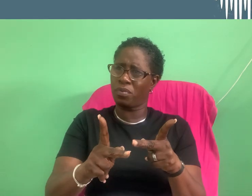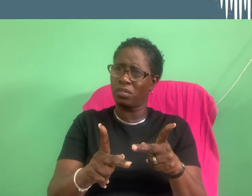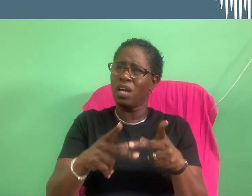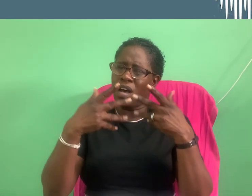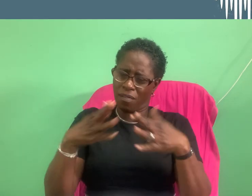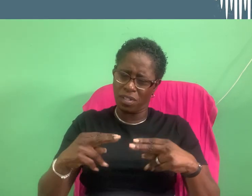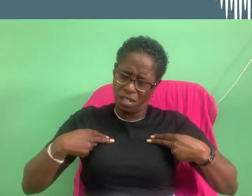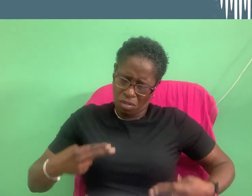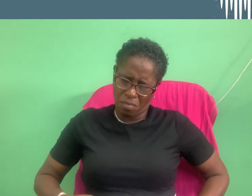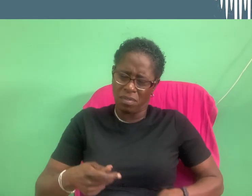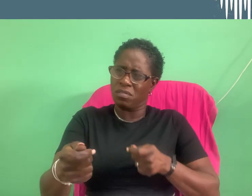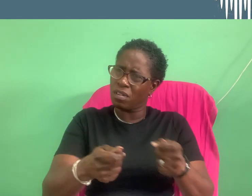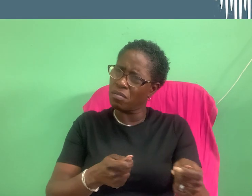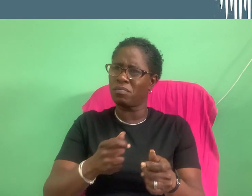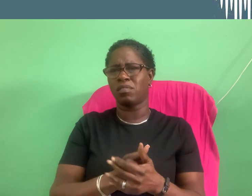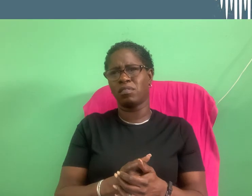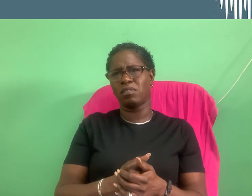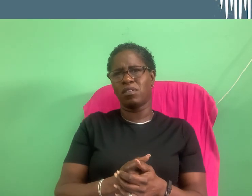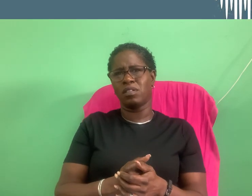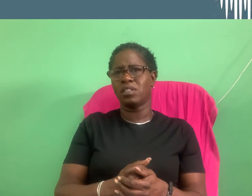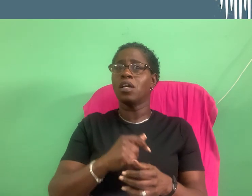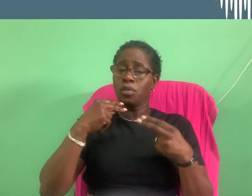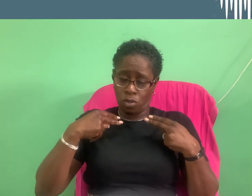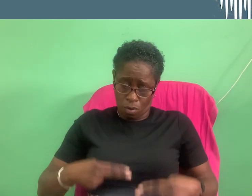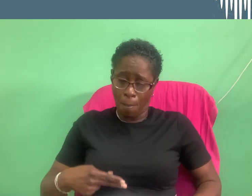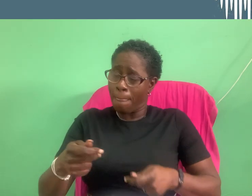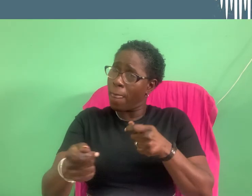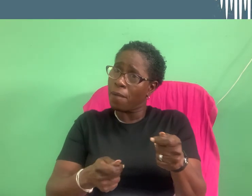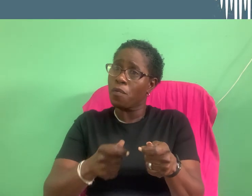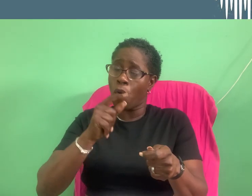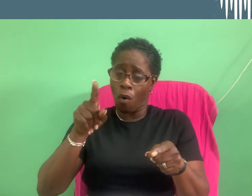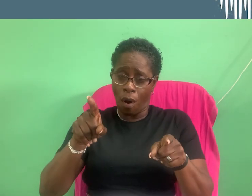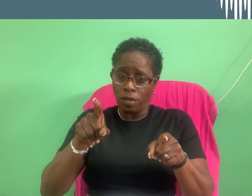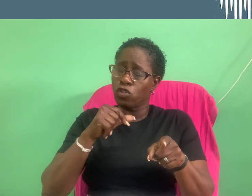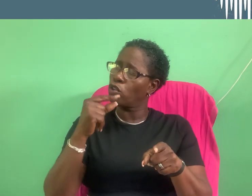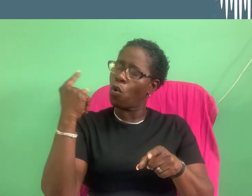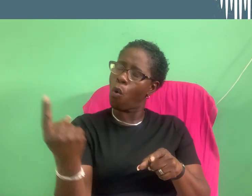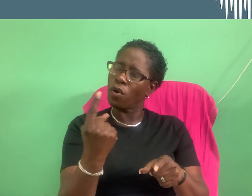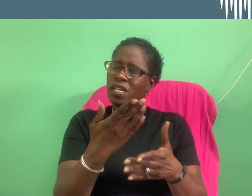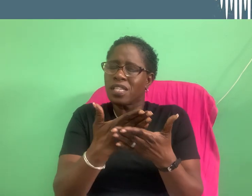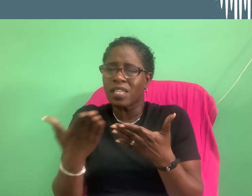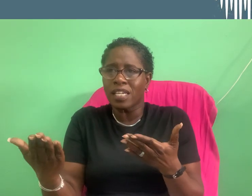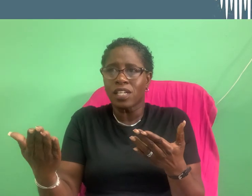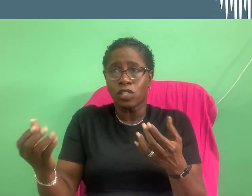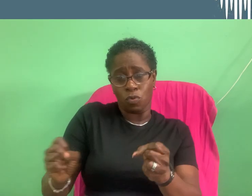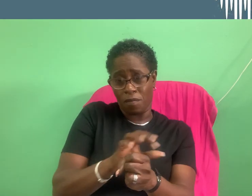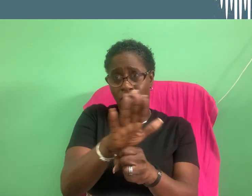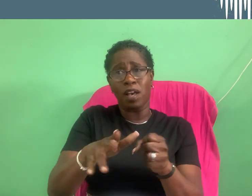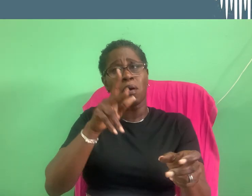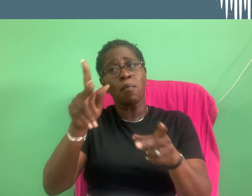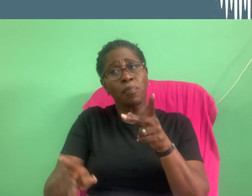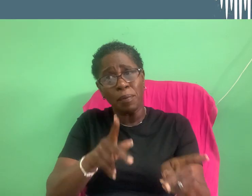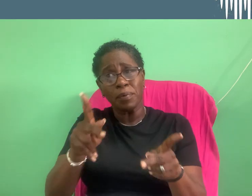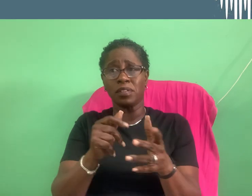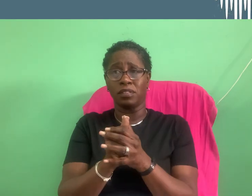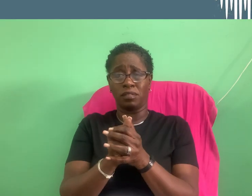trafficking has a significant impact, but it's not the only thing that maybe somebody is navigating in the day to day. The impact of human